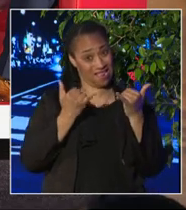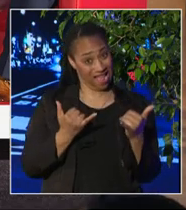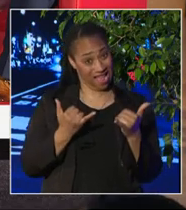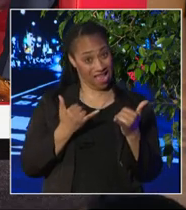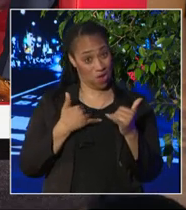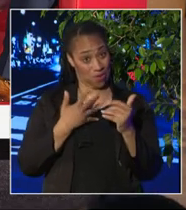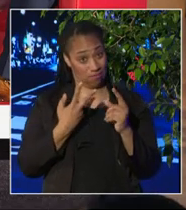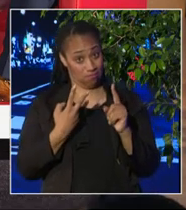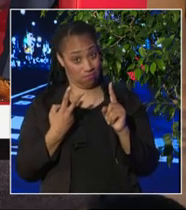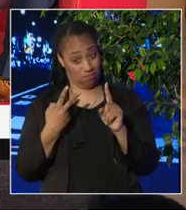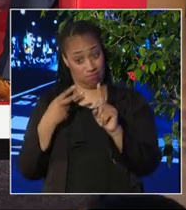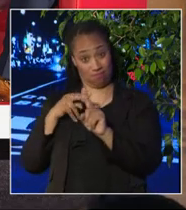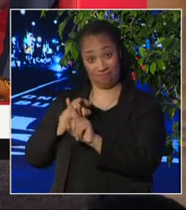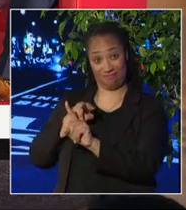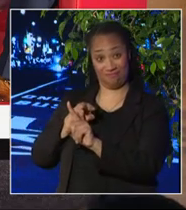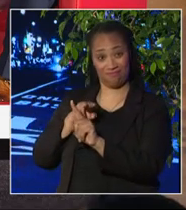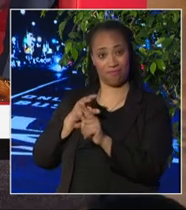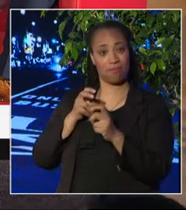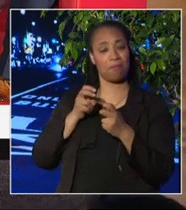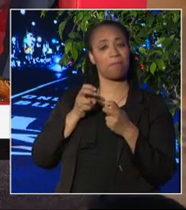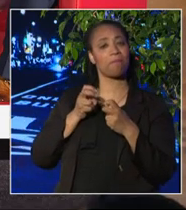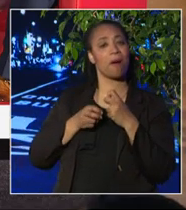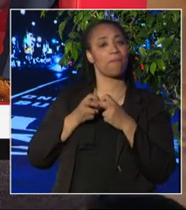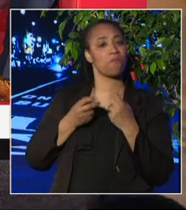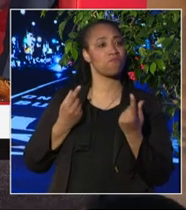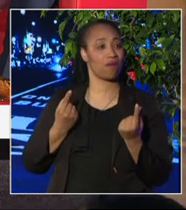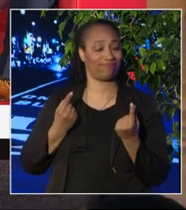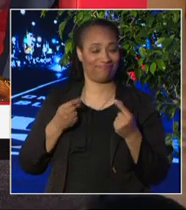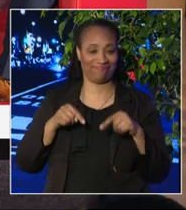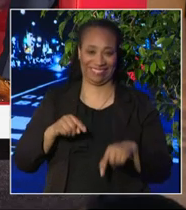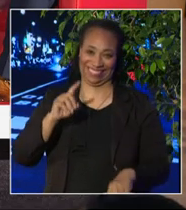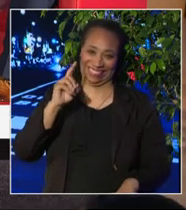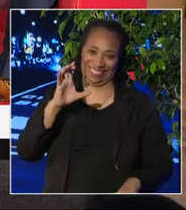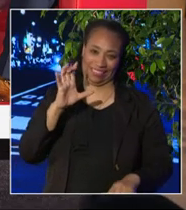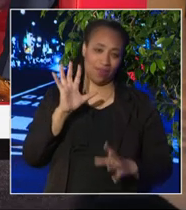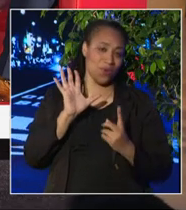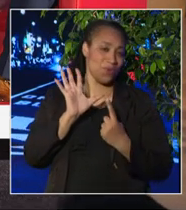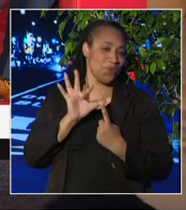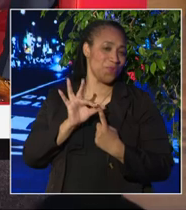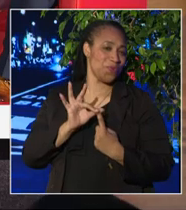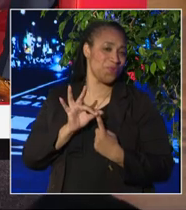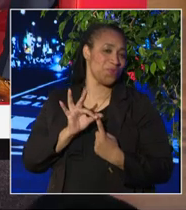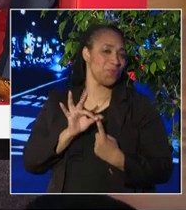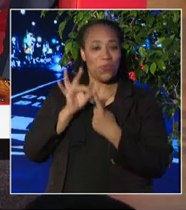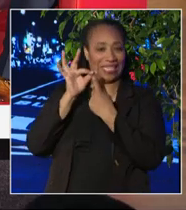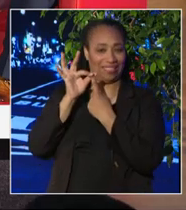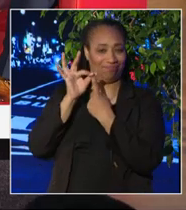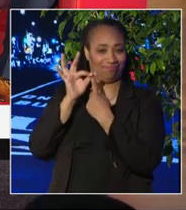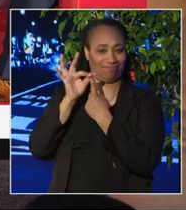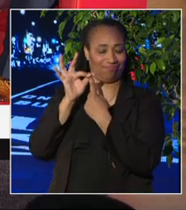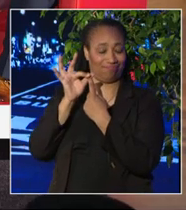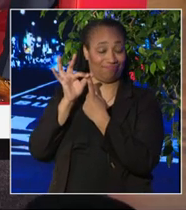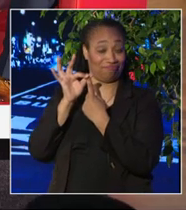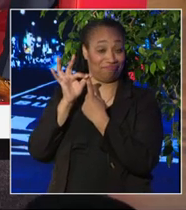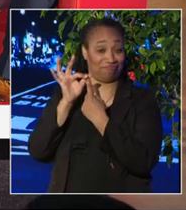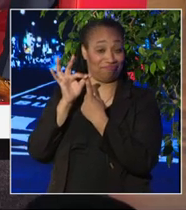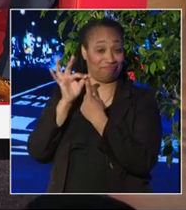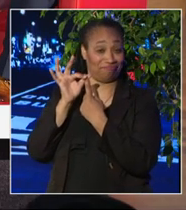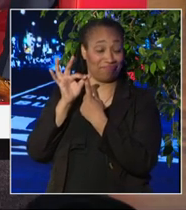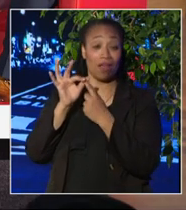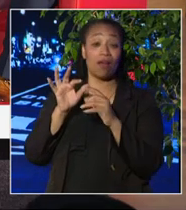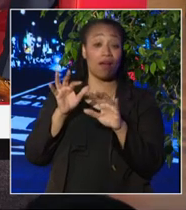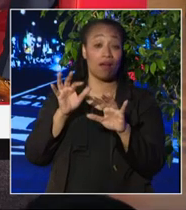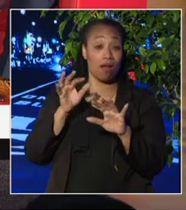problem is that we are unique in the American system. We will always have a